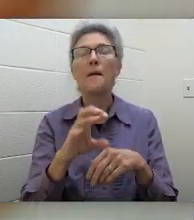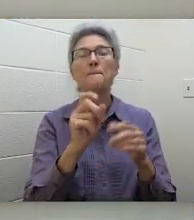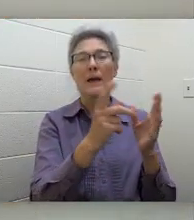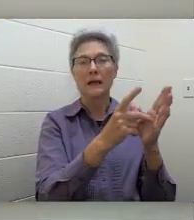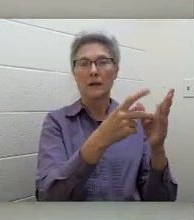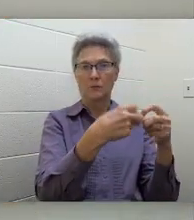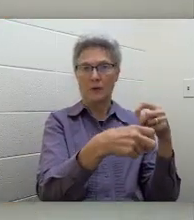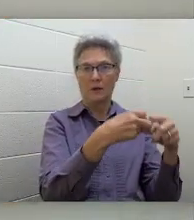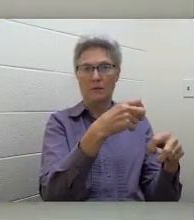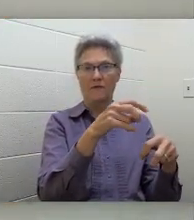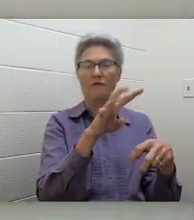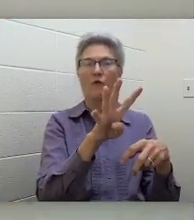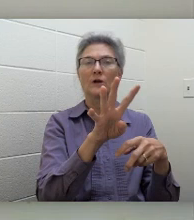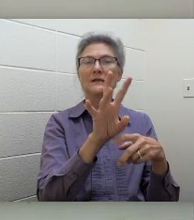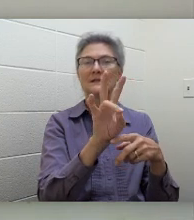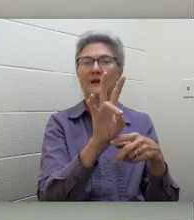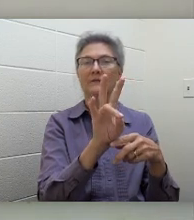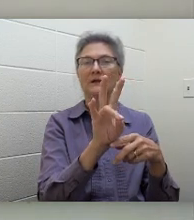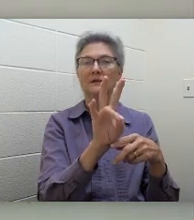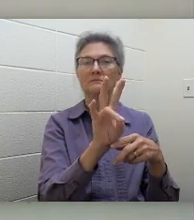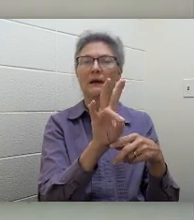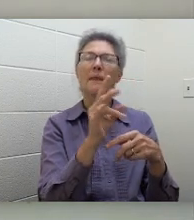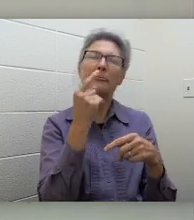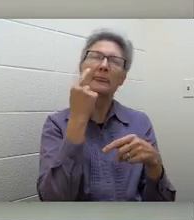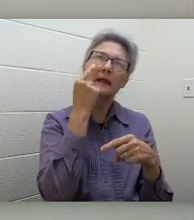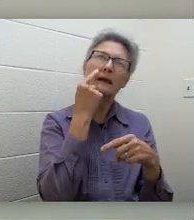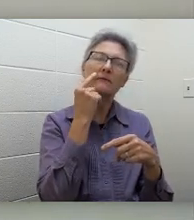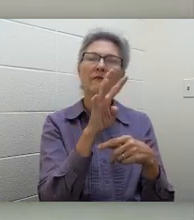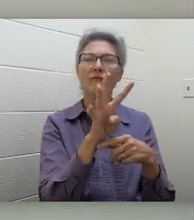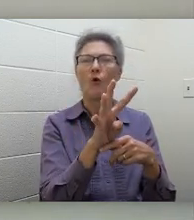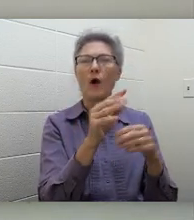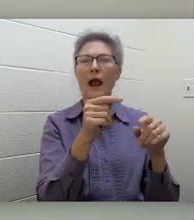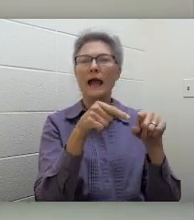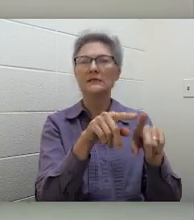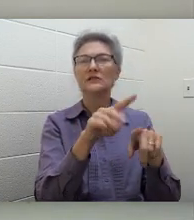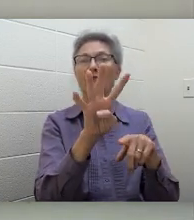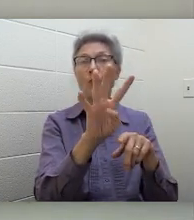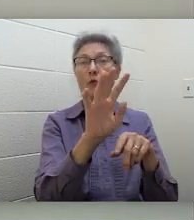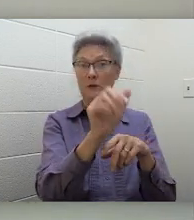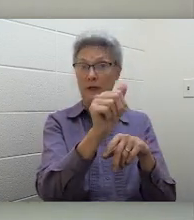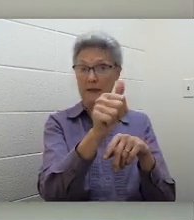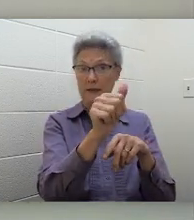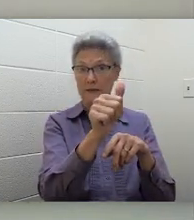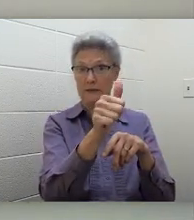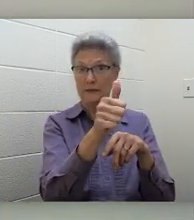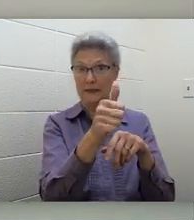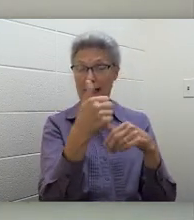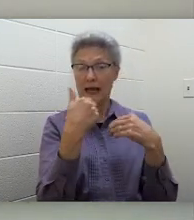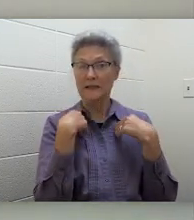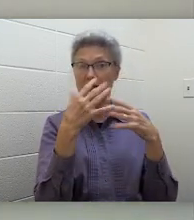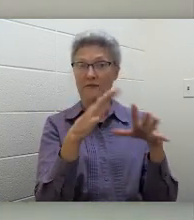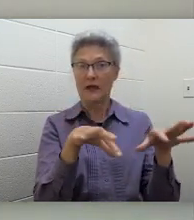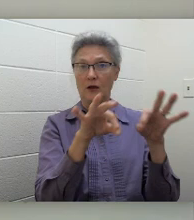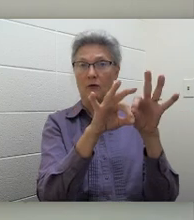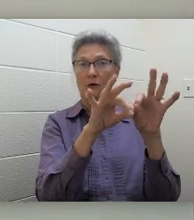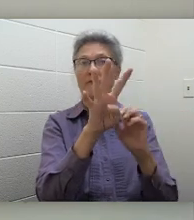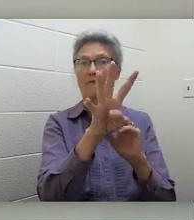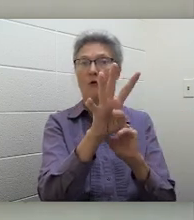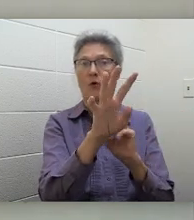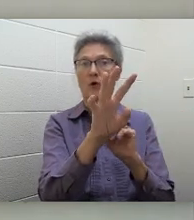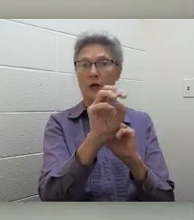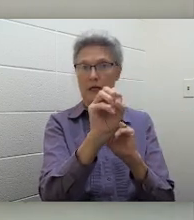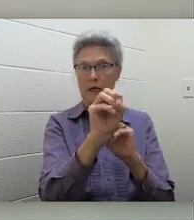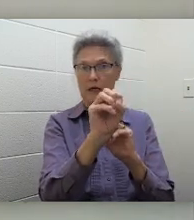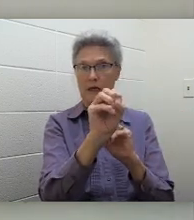problem. I'm going to look at 47, and I'm thinking of this 4 as 4 tens because it has a value of 4 tens or value of